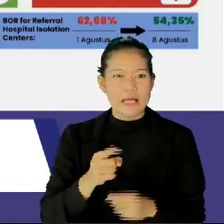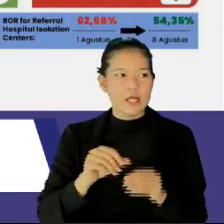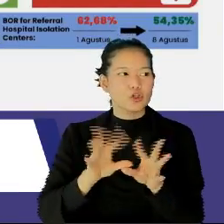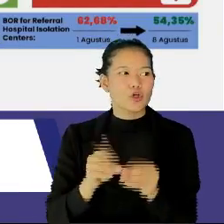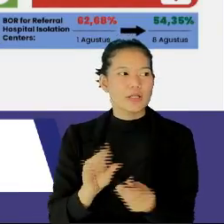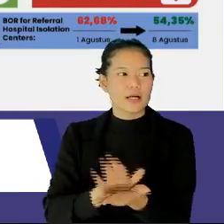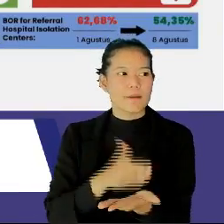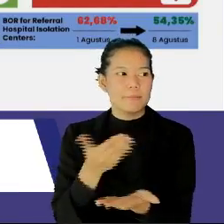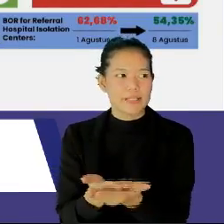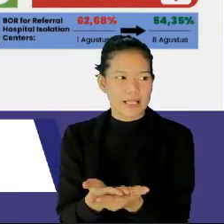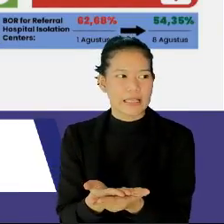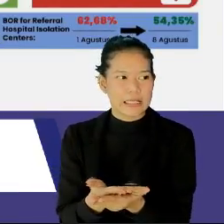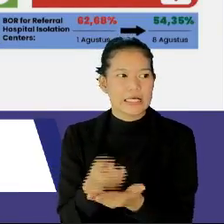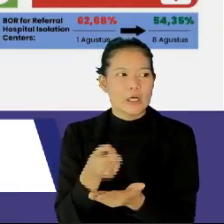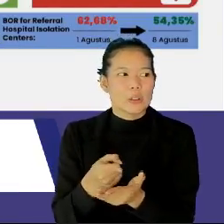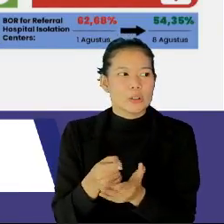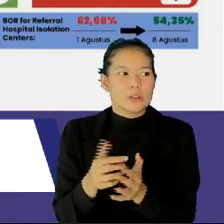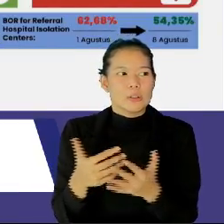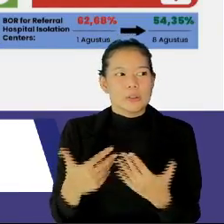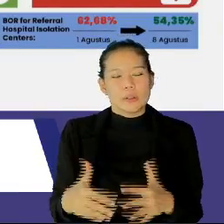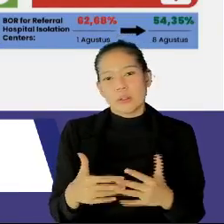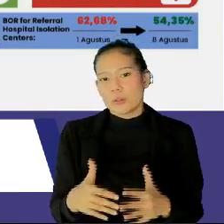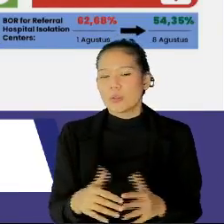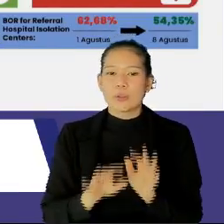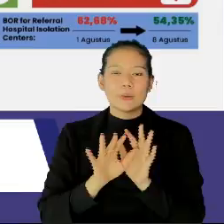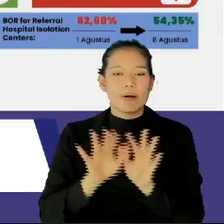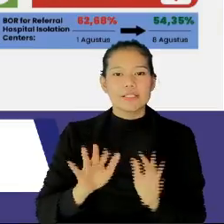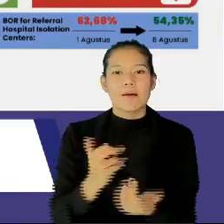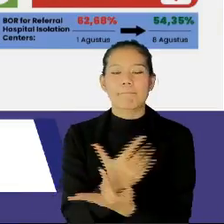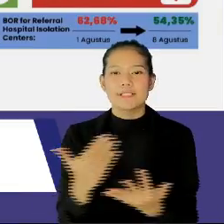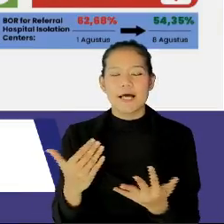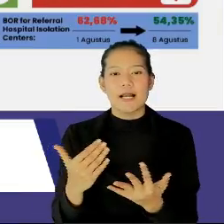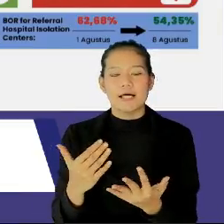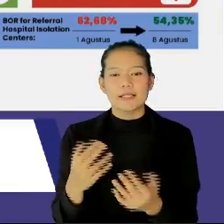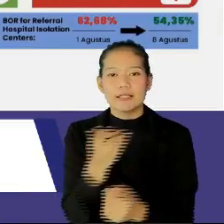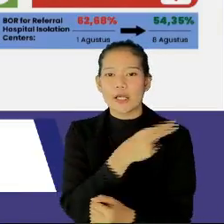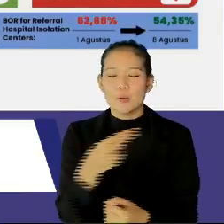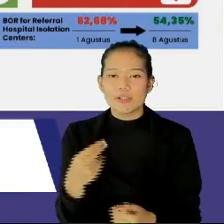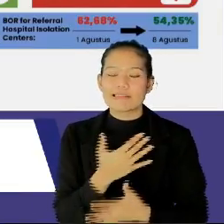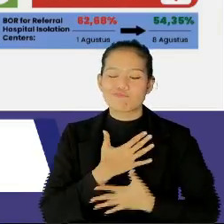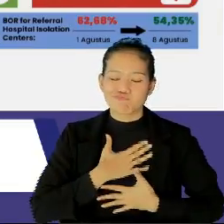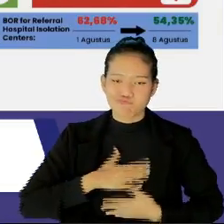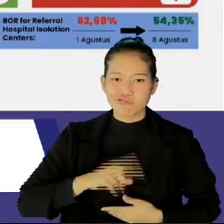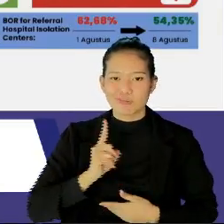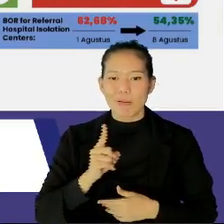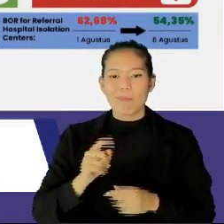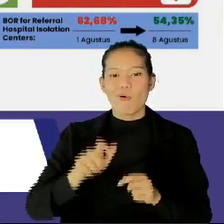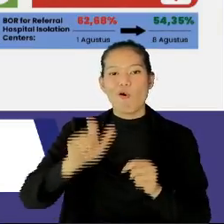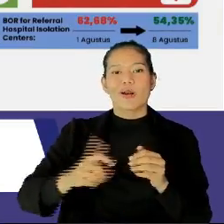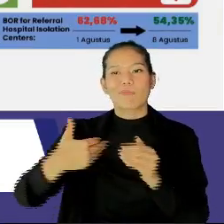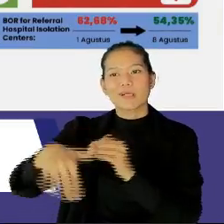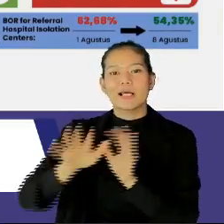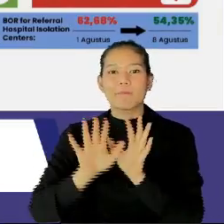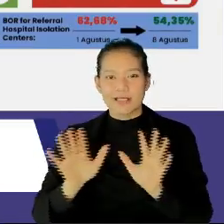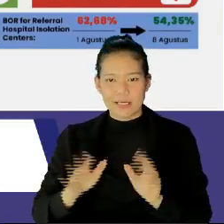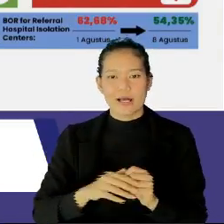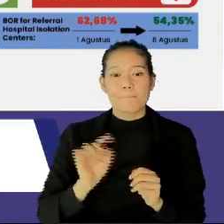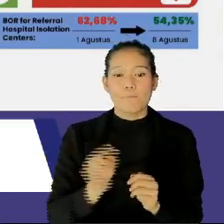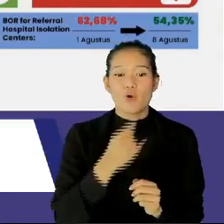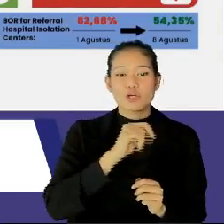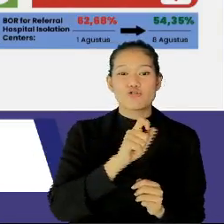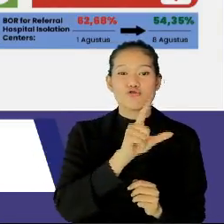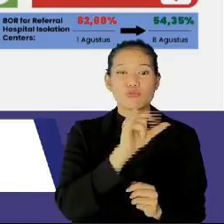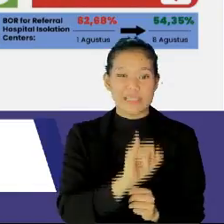has certainly been a massive loss for the Indonesian people. And in the month of July